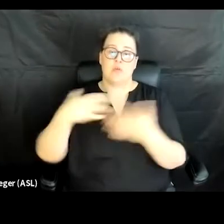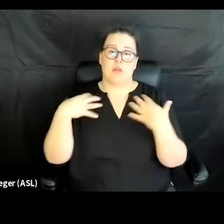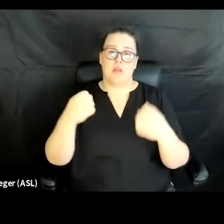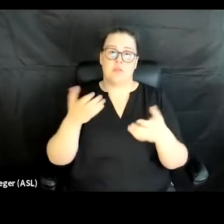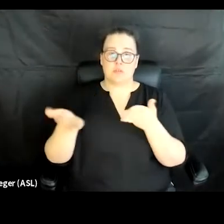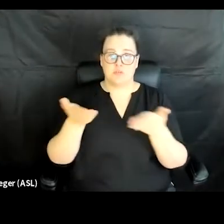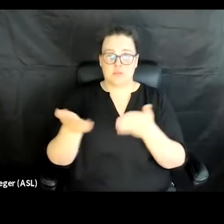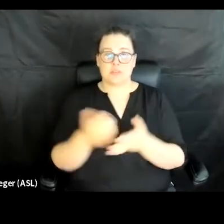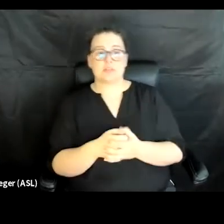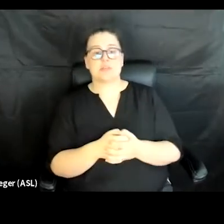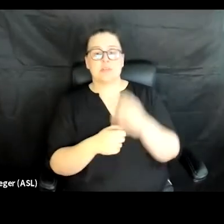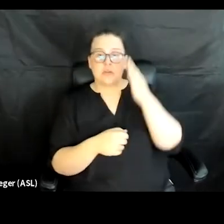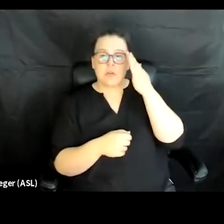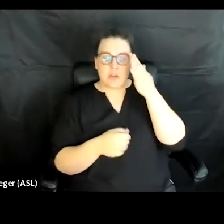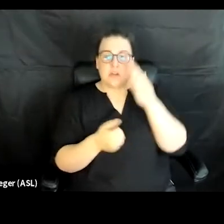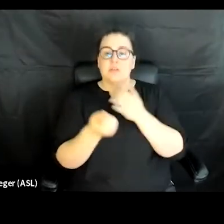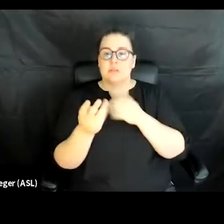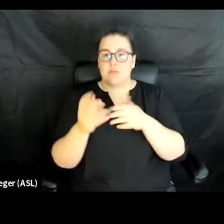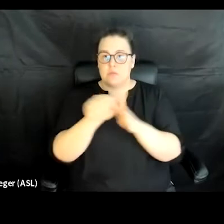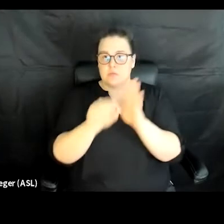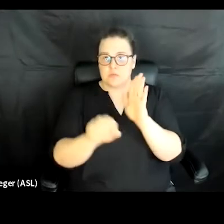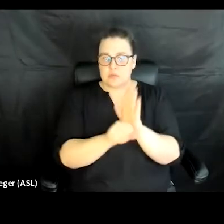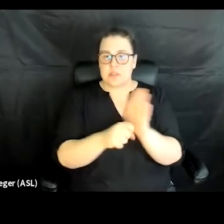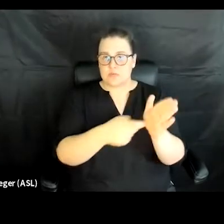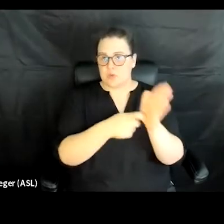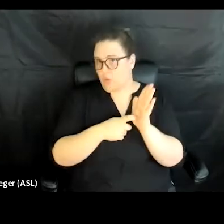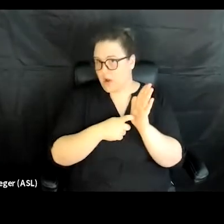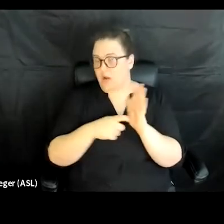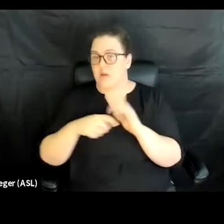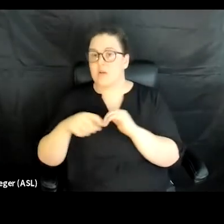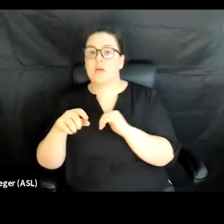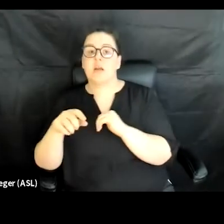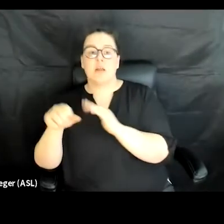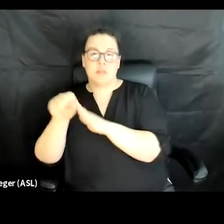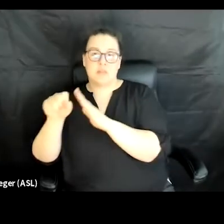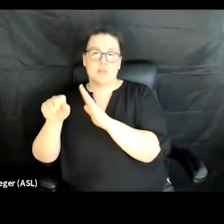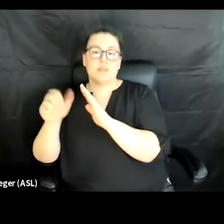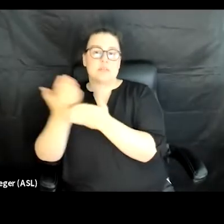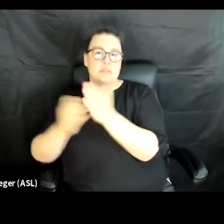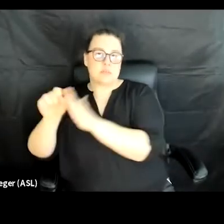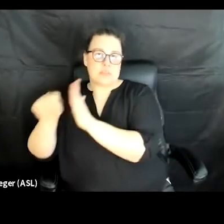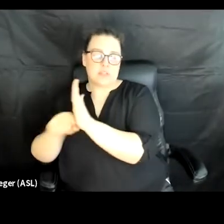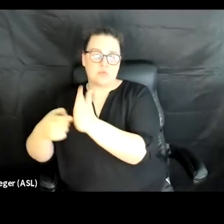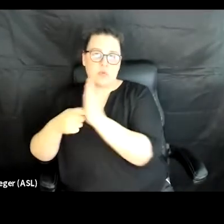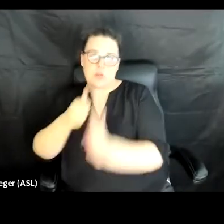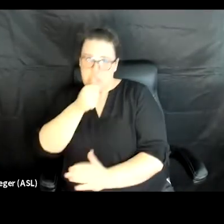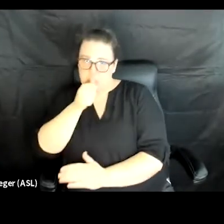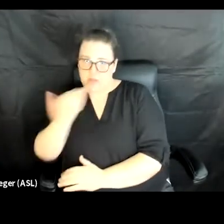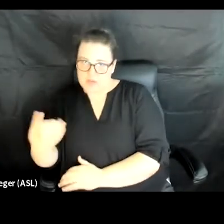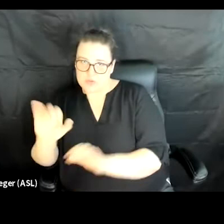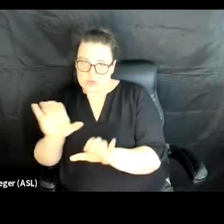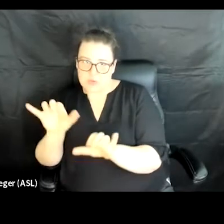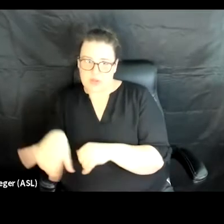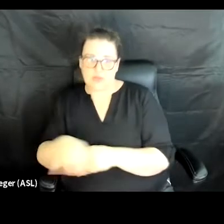plans to cover telemental health services, and 21 states that require private insurers to do the same. Another strategy